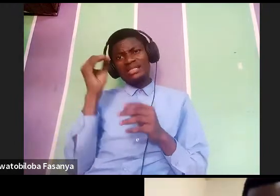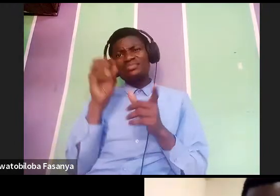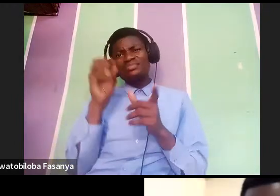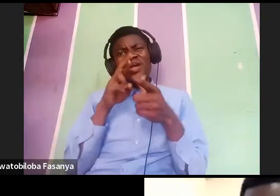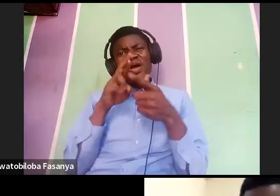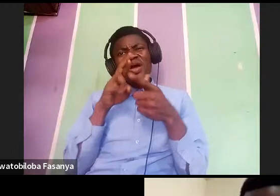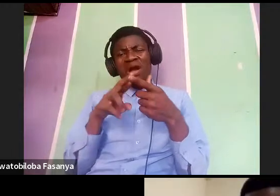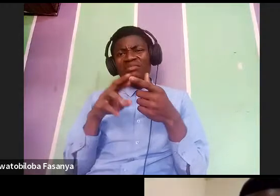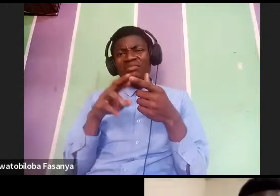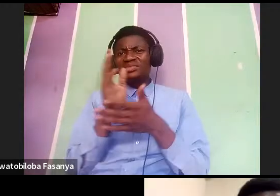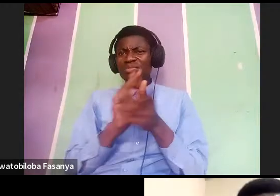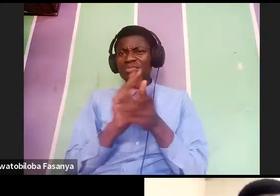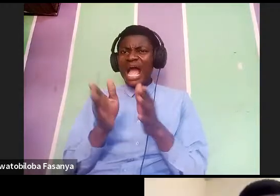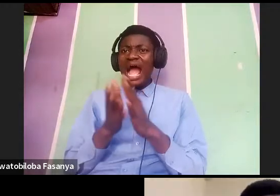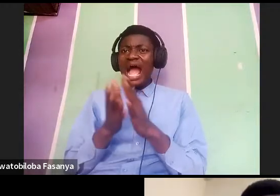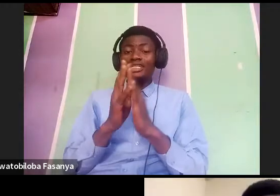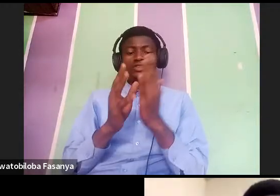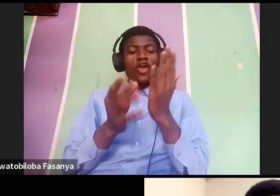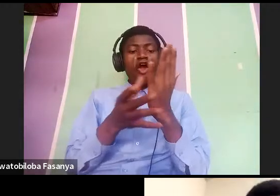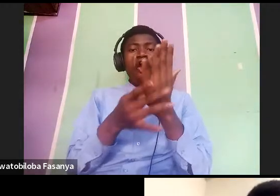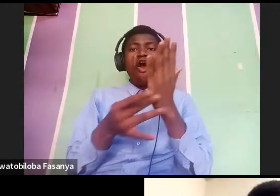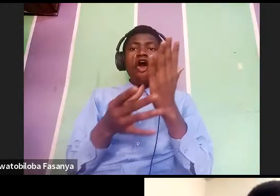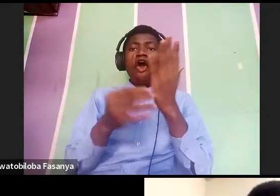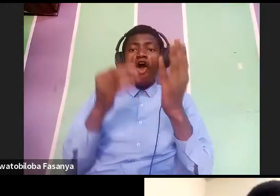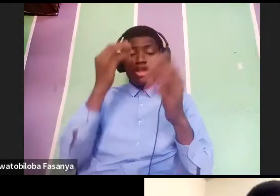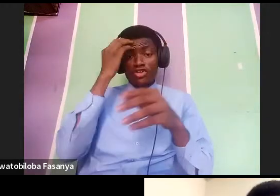I think some have said maybe it makes